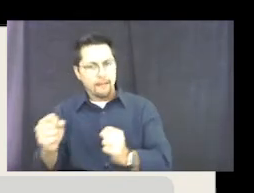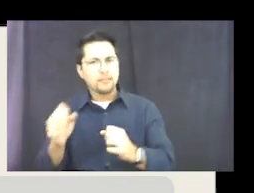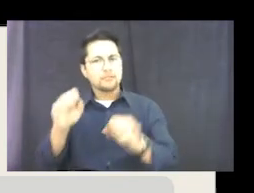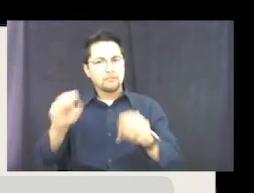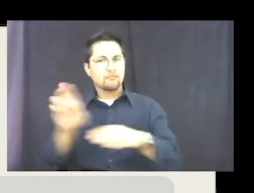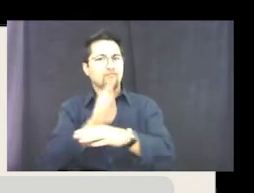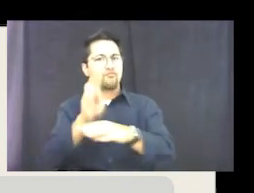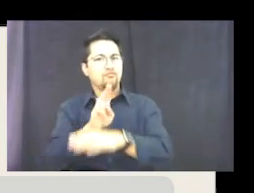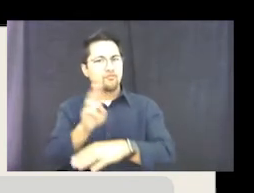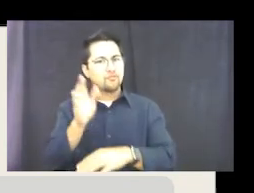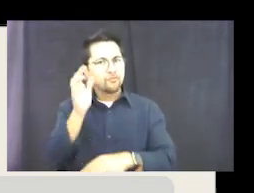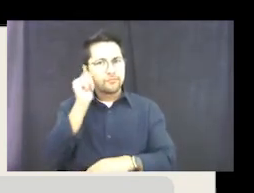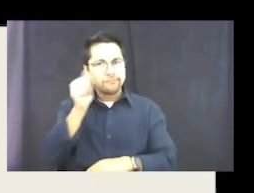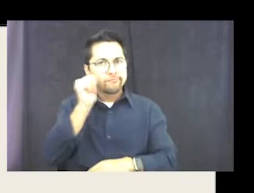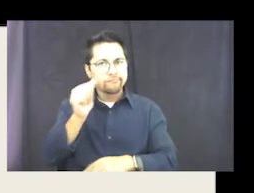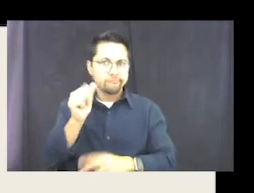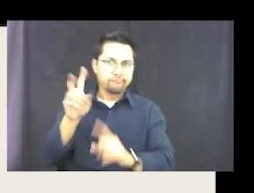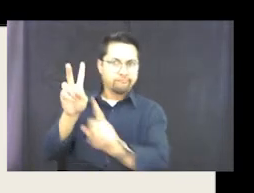real world.